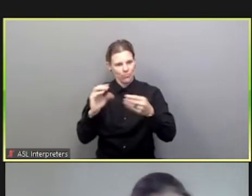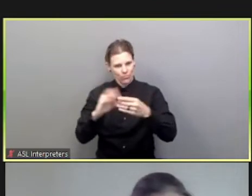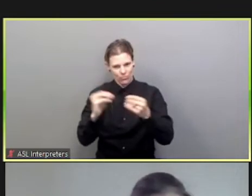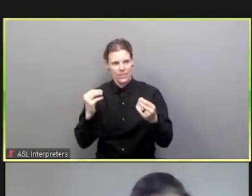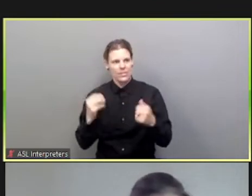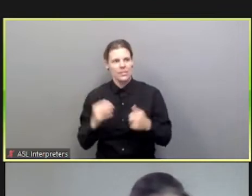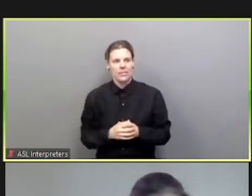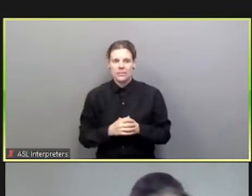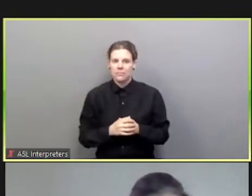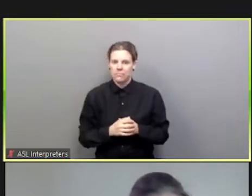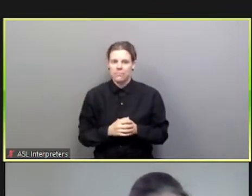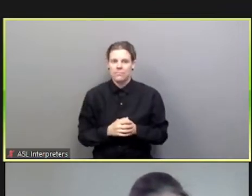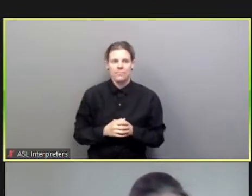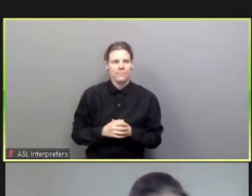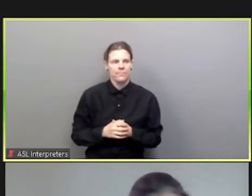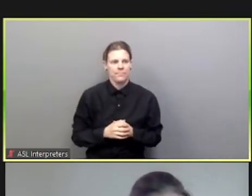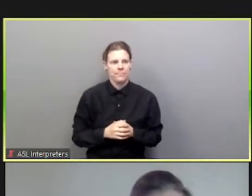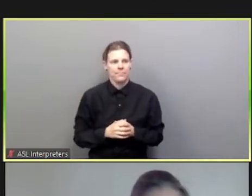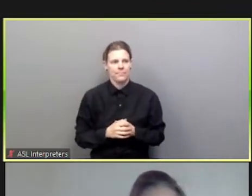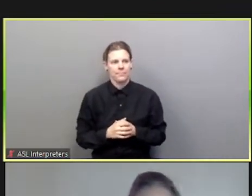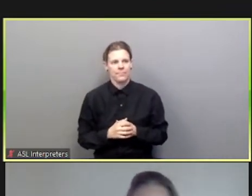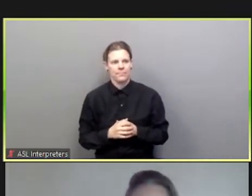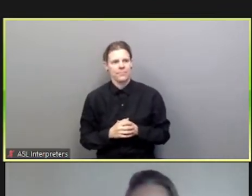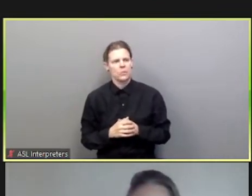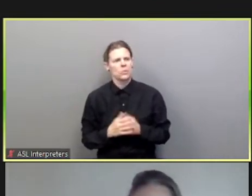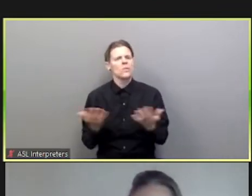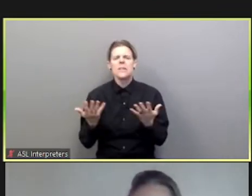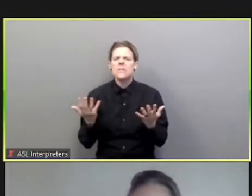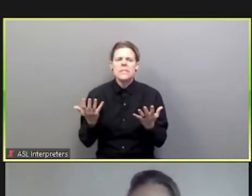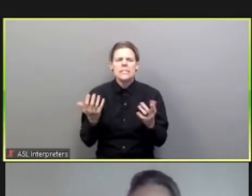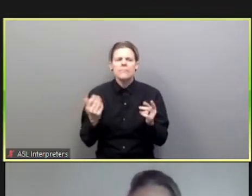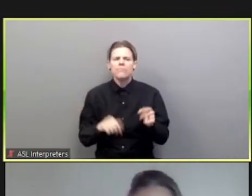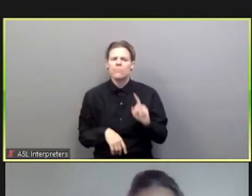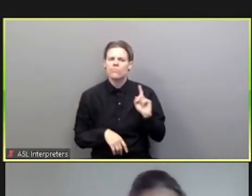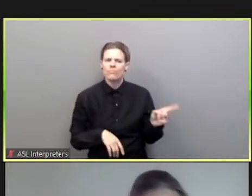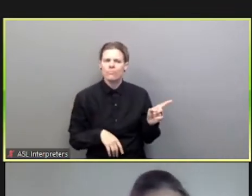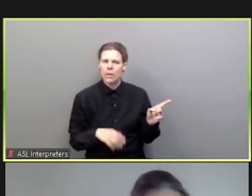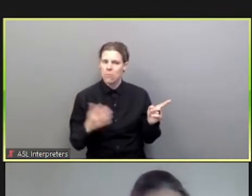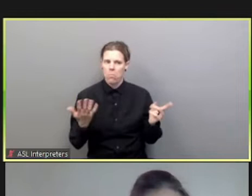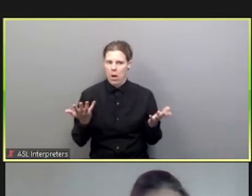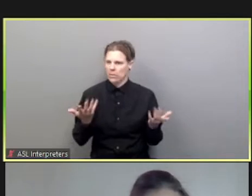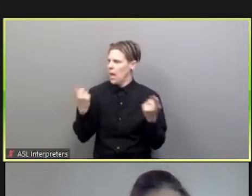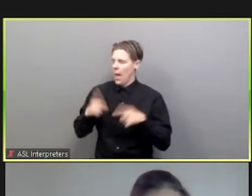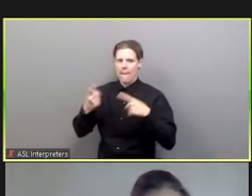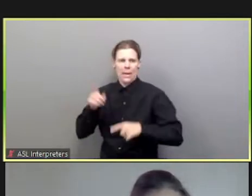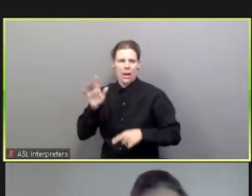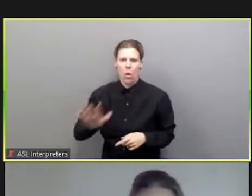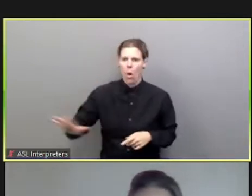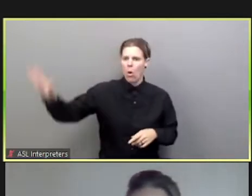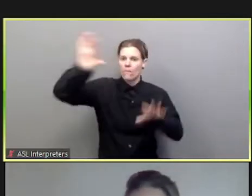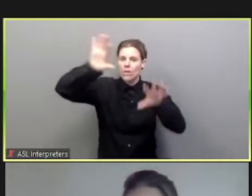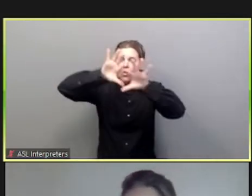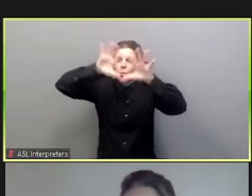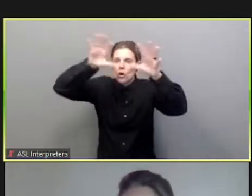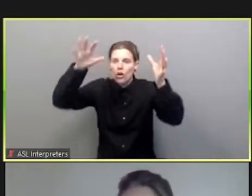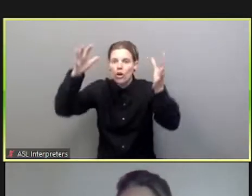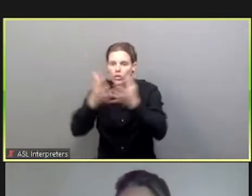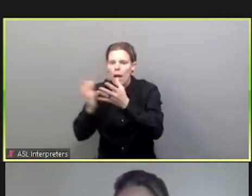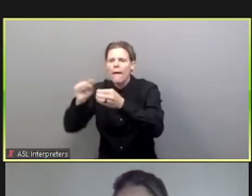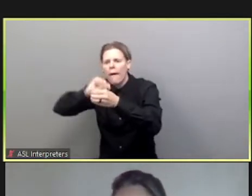So I'm going to start just quickly mentioning what's happening globally. And I think we can sum it